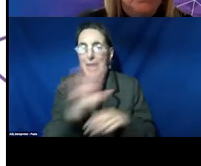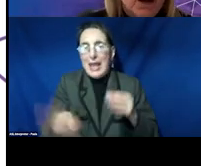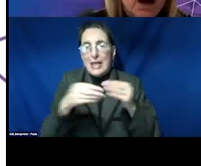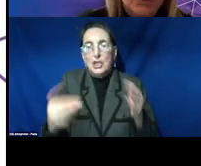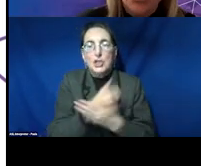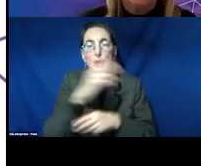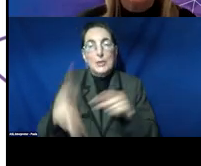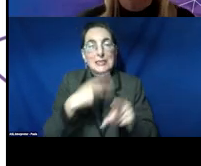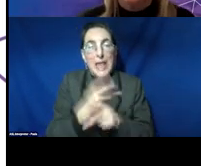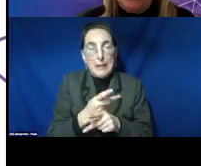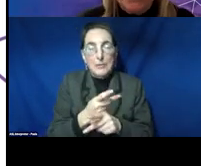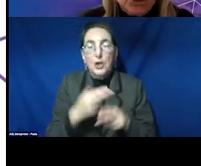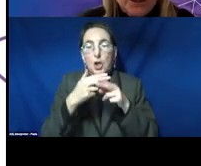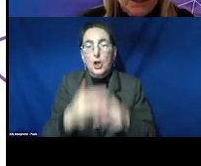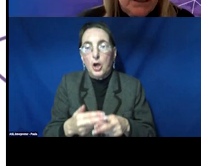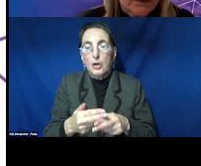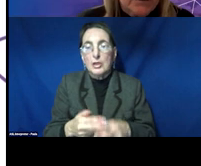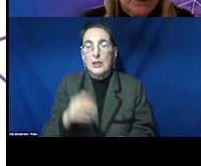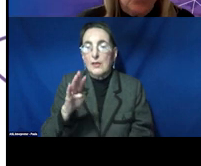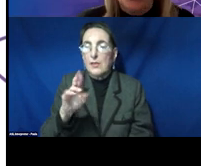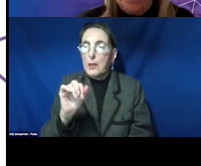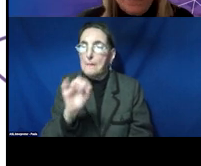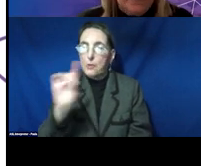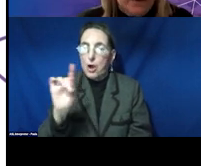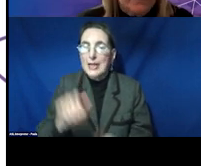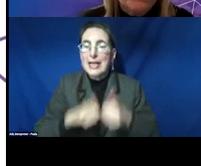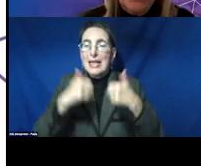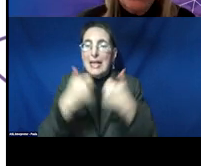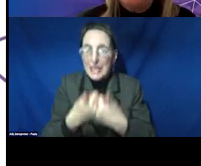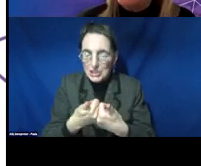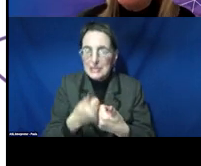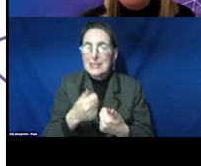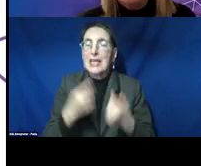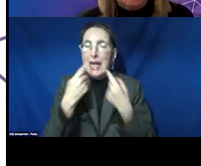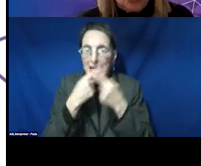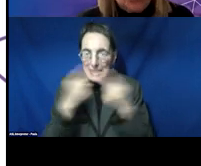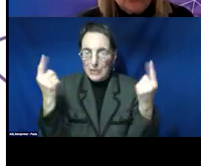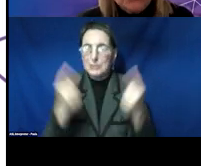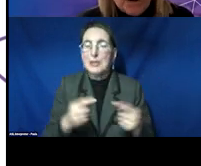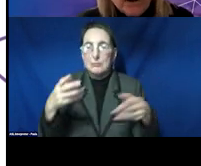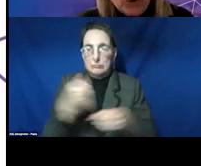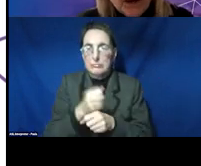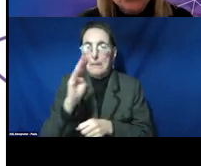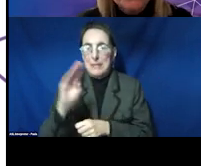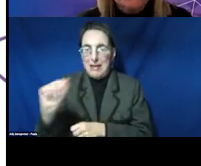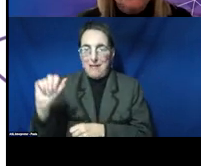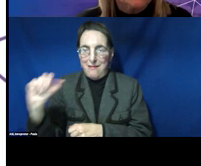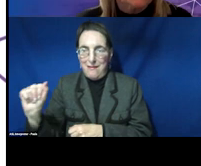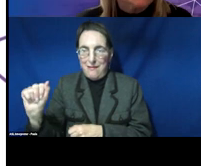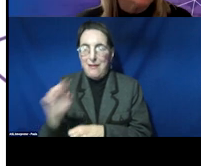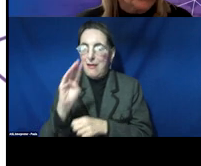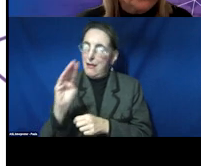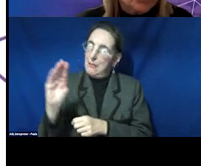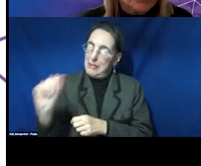type. Called the Broad Agency Announcement, or BAA. BAAs are used by other agencies